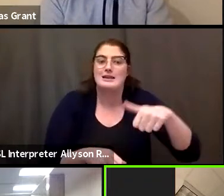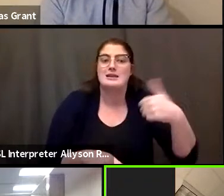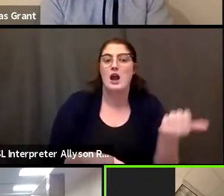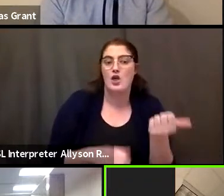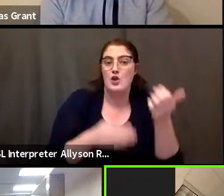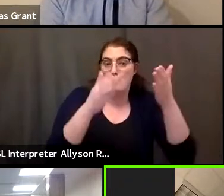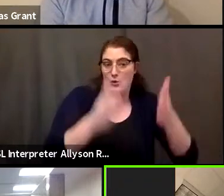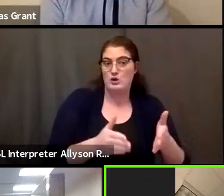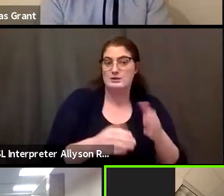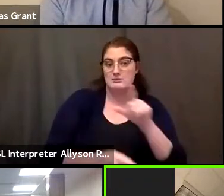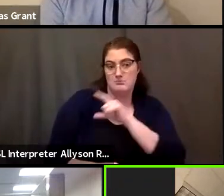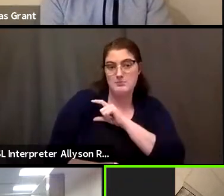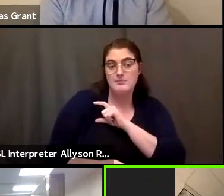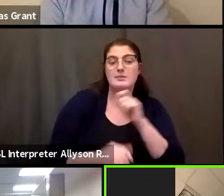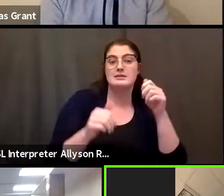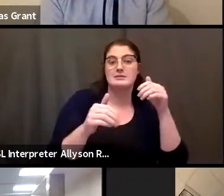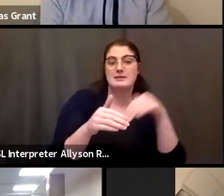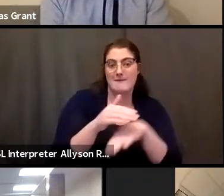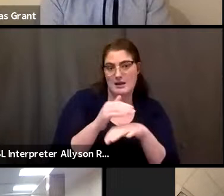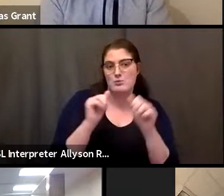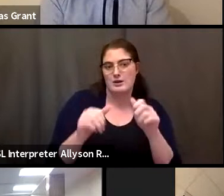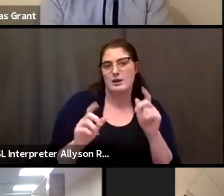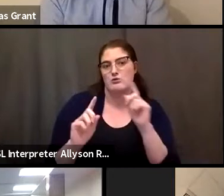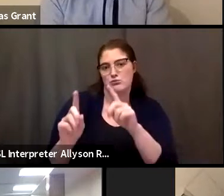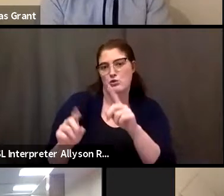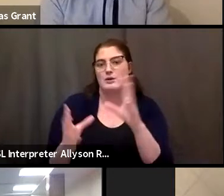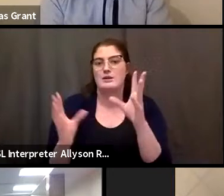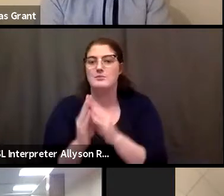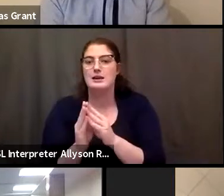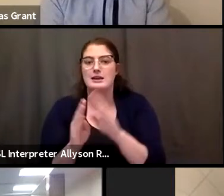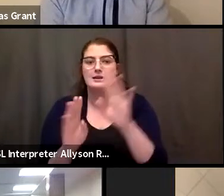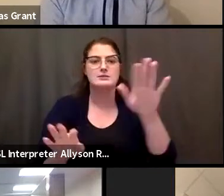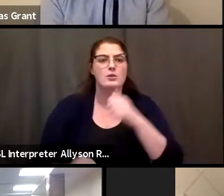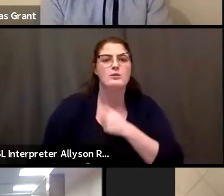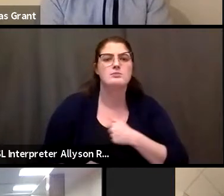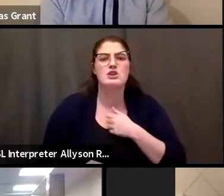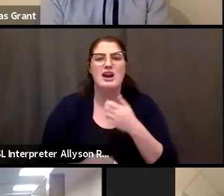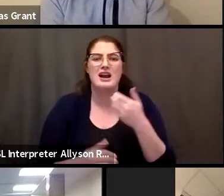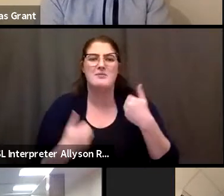available to attend these meetings. Hey guys, I'm sorry, I'm having a bit of a